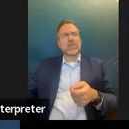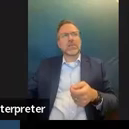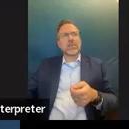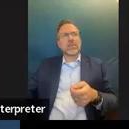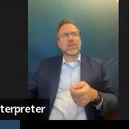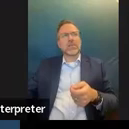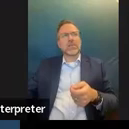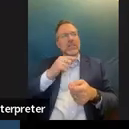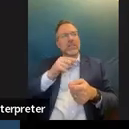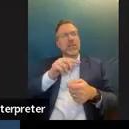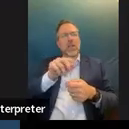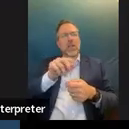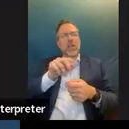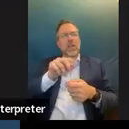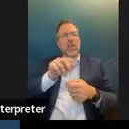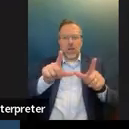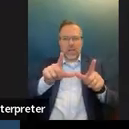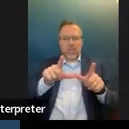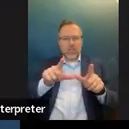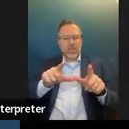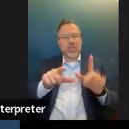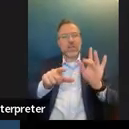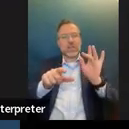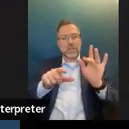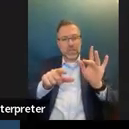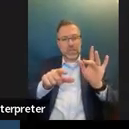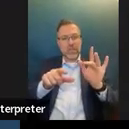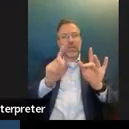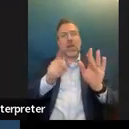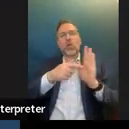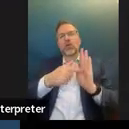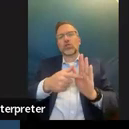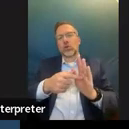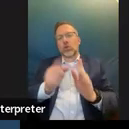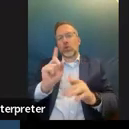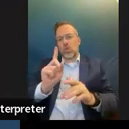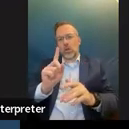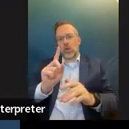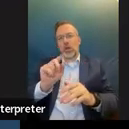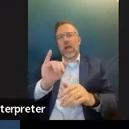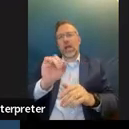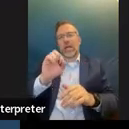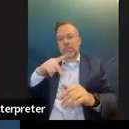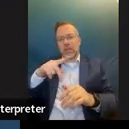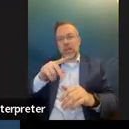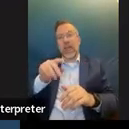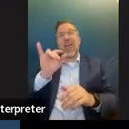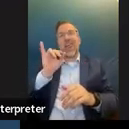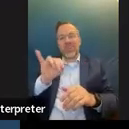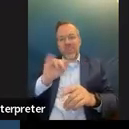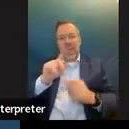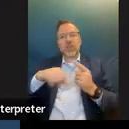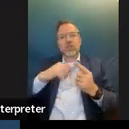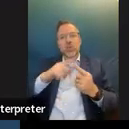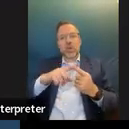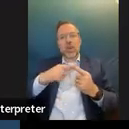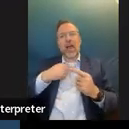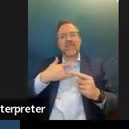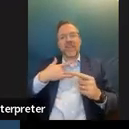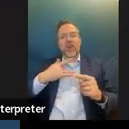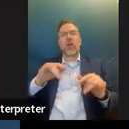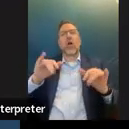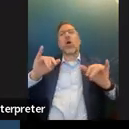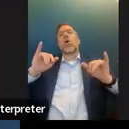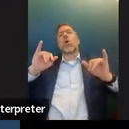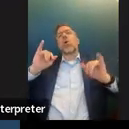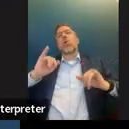follow that into the location of your actual IEP, that's when things really started to click for me about what we were looking for in each